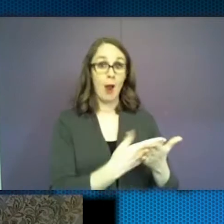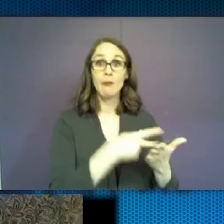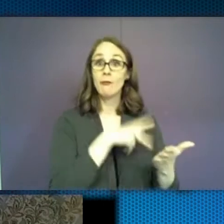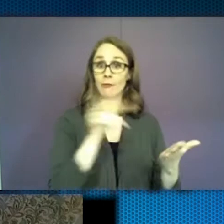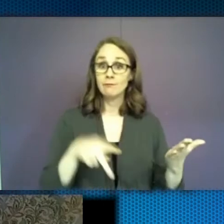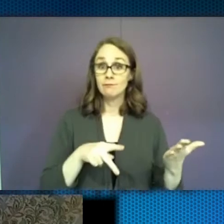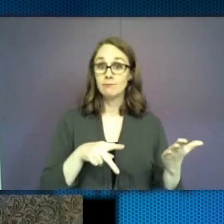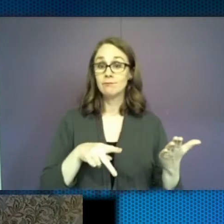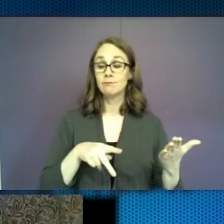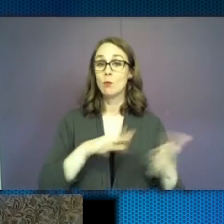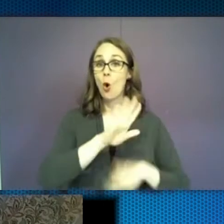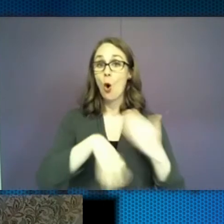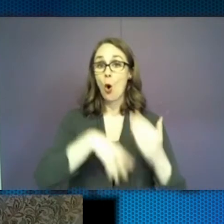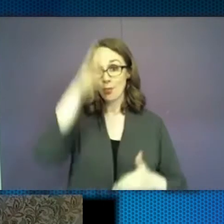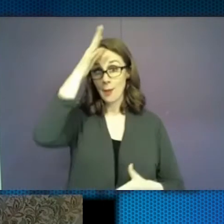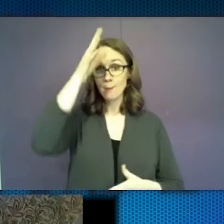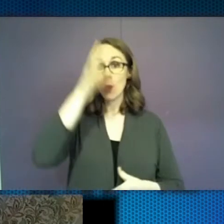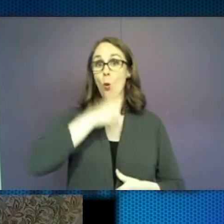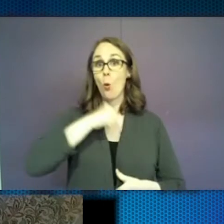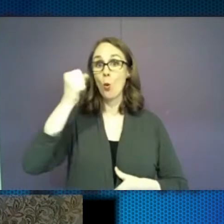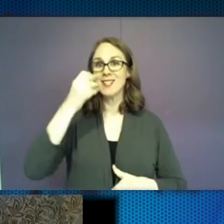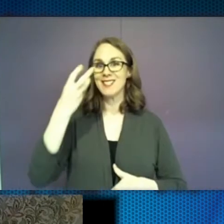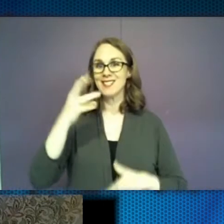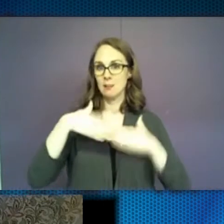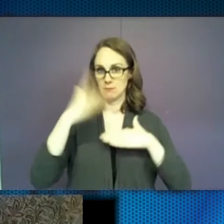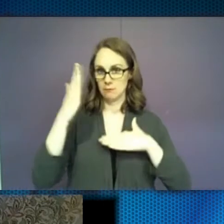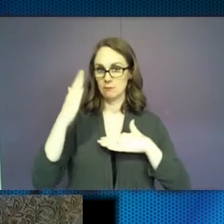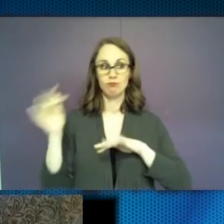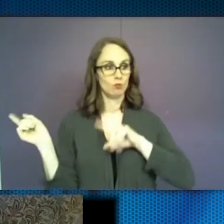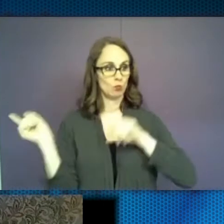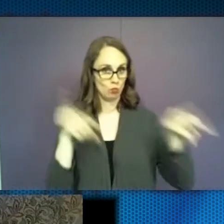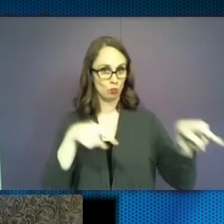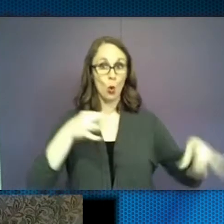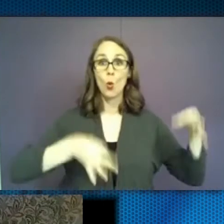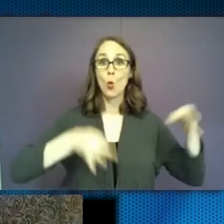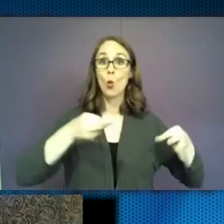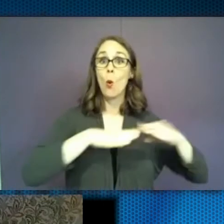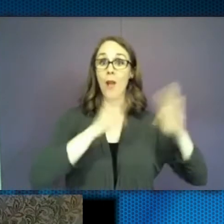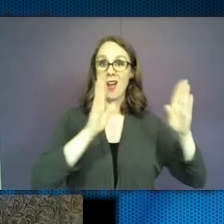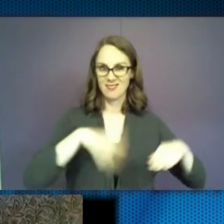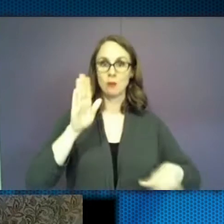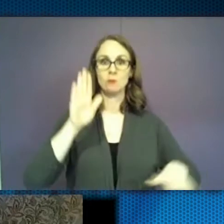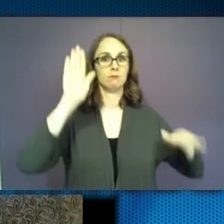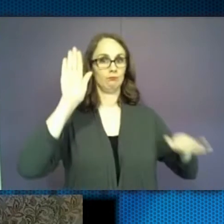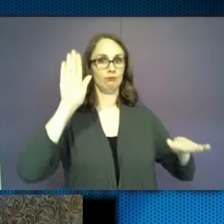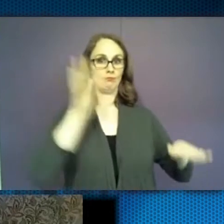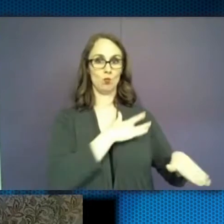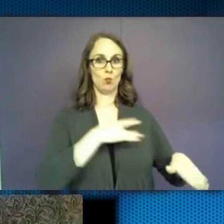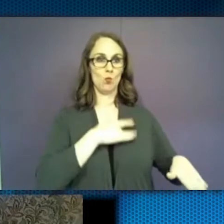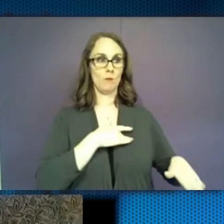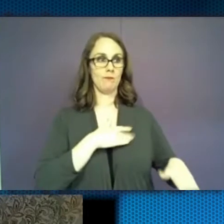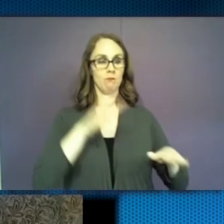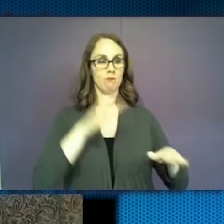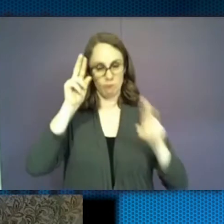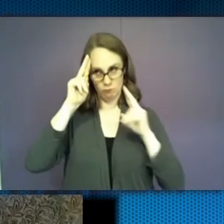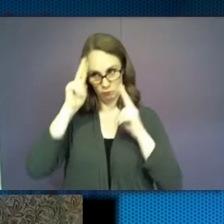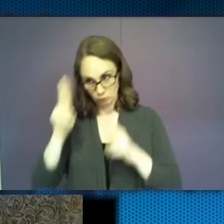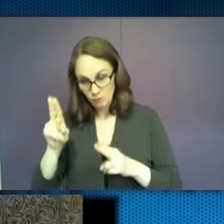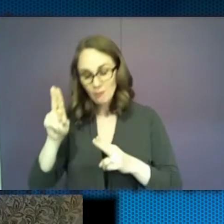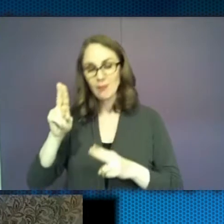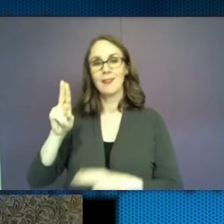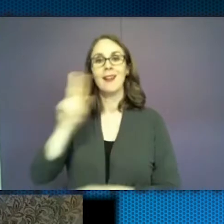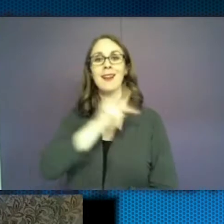men on the ship 16 and older were marched to the courthouse, where they had to swear an oath of allegiance to King George